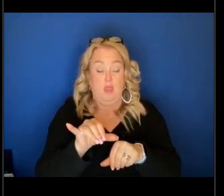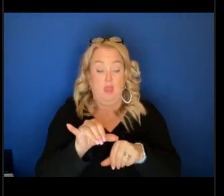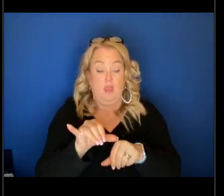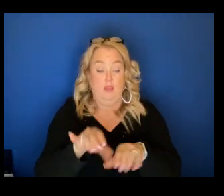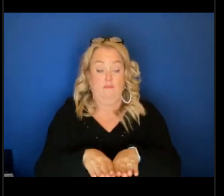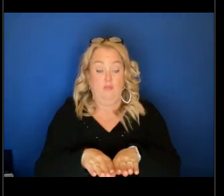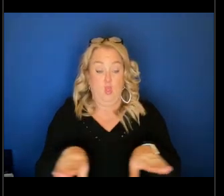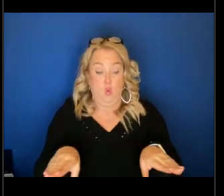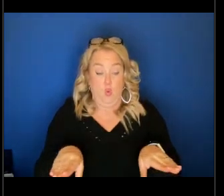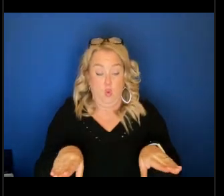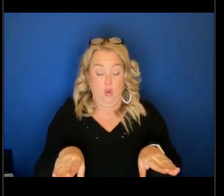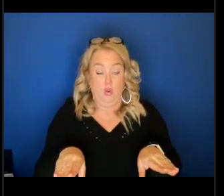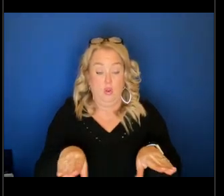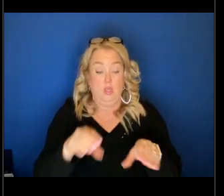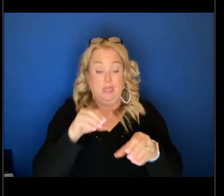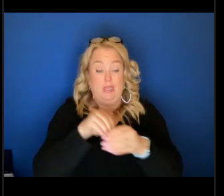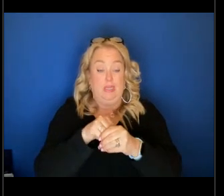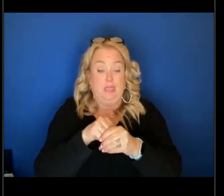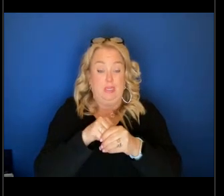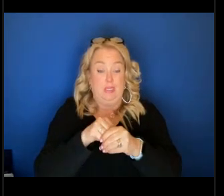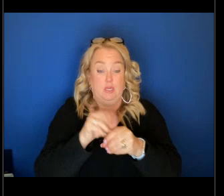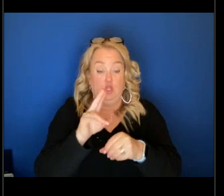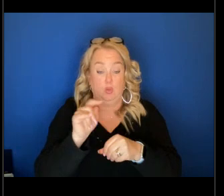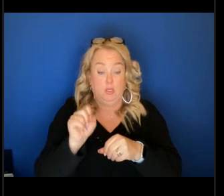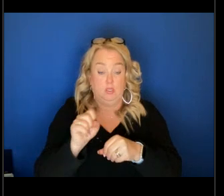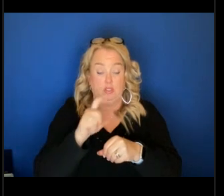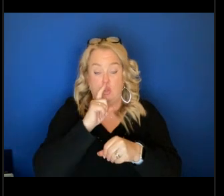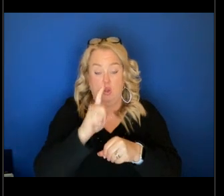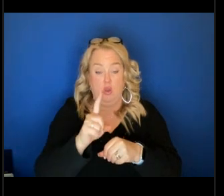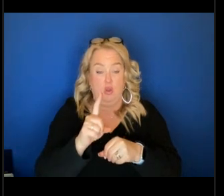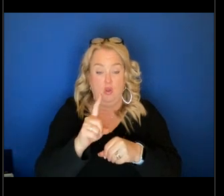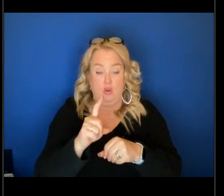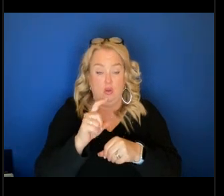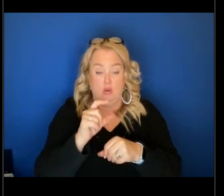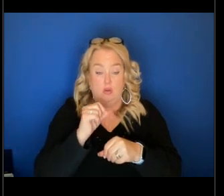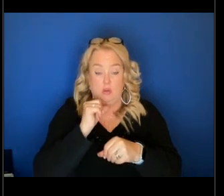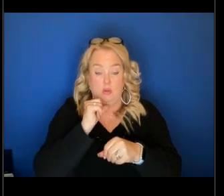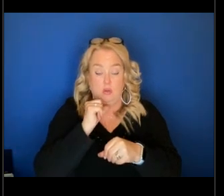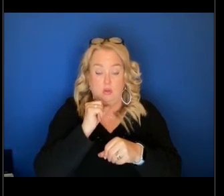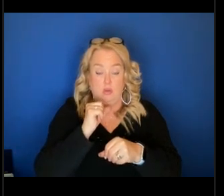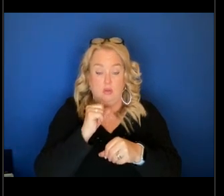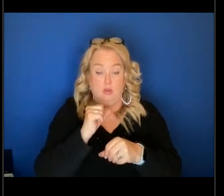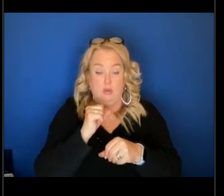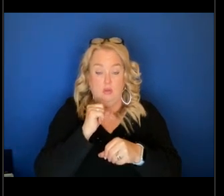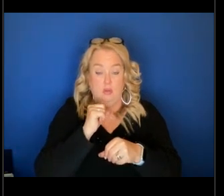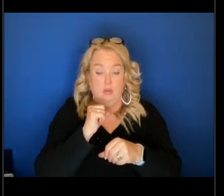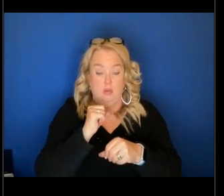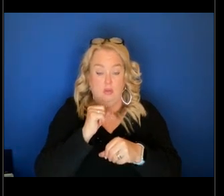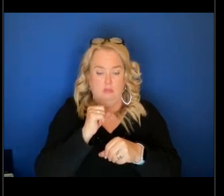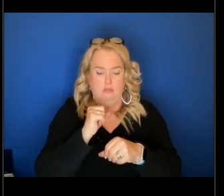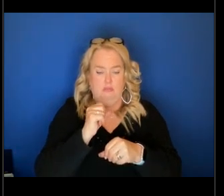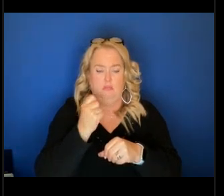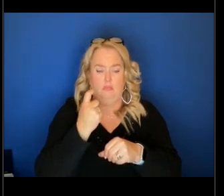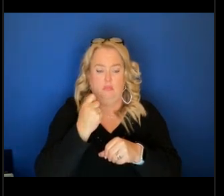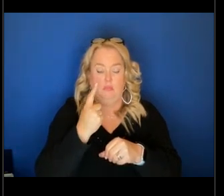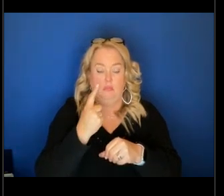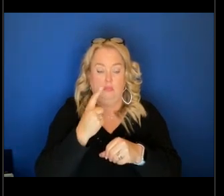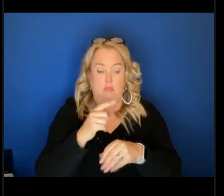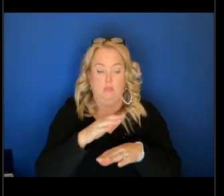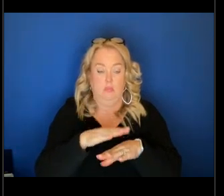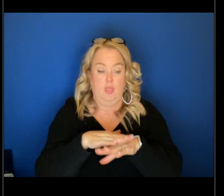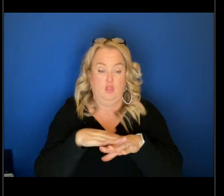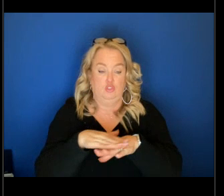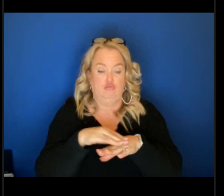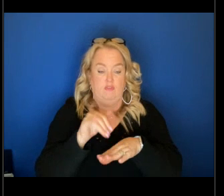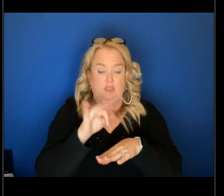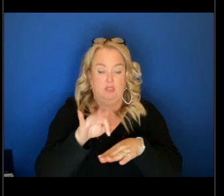levels within a dwelling unit are minimized. Even small abrupt changes of level in the surface of an accessible